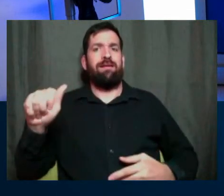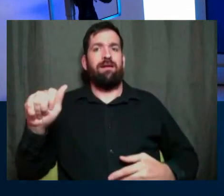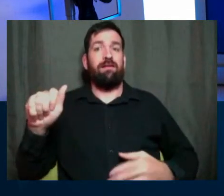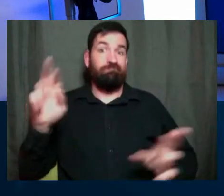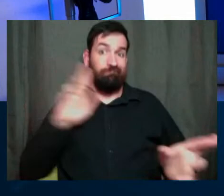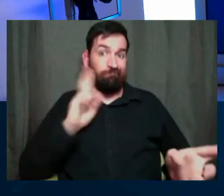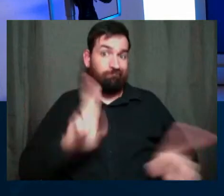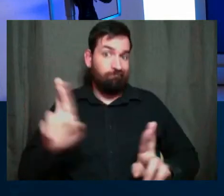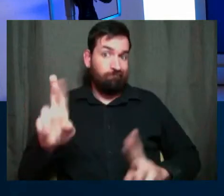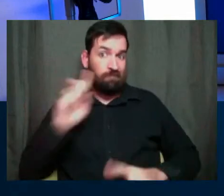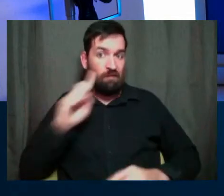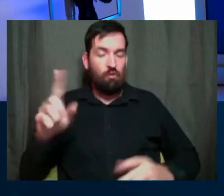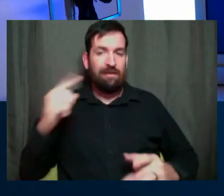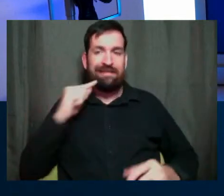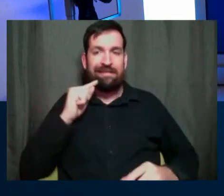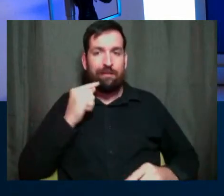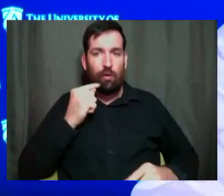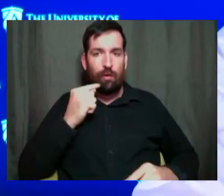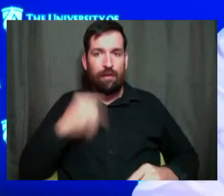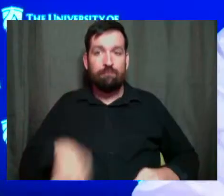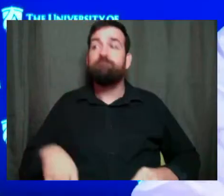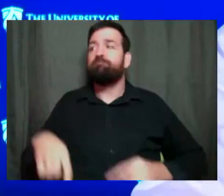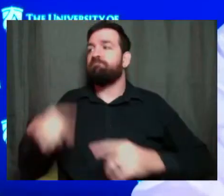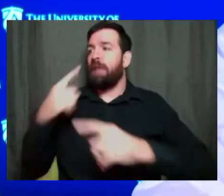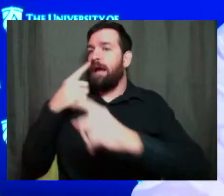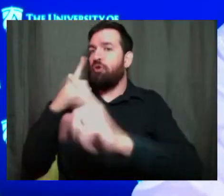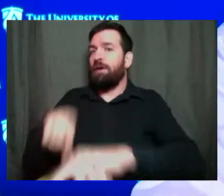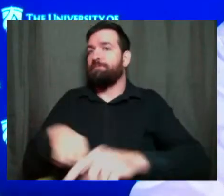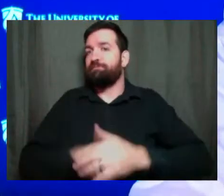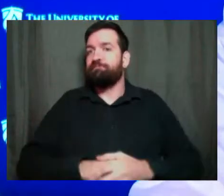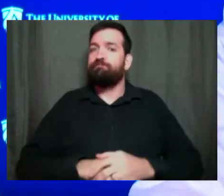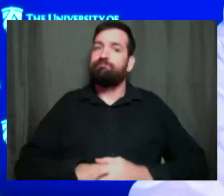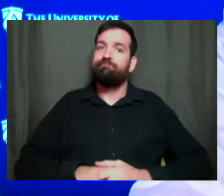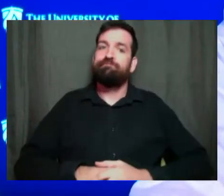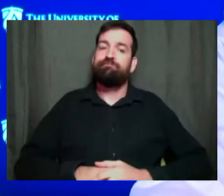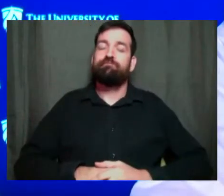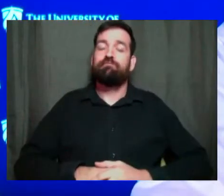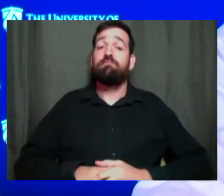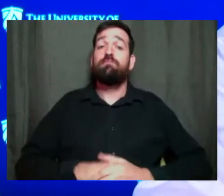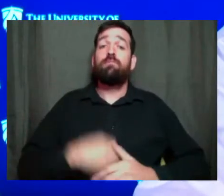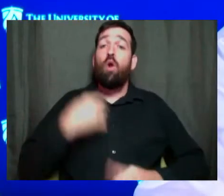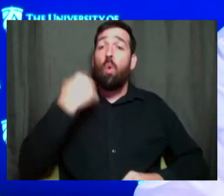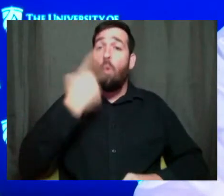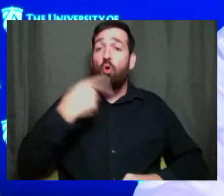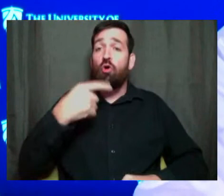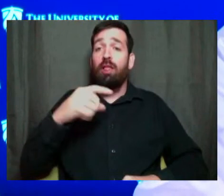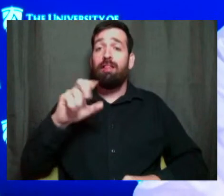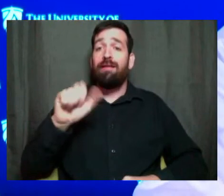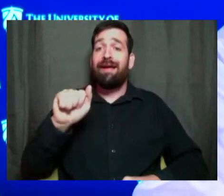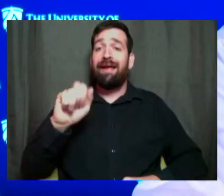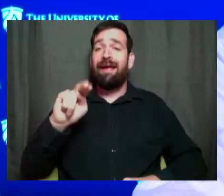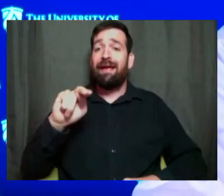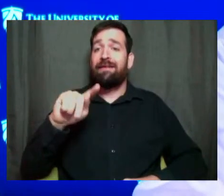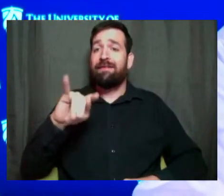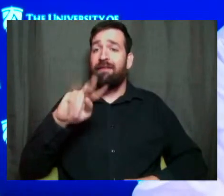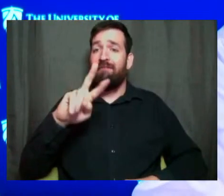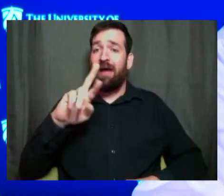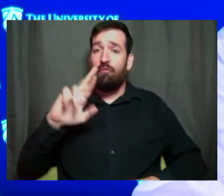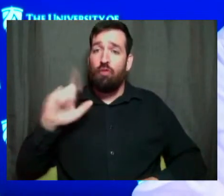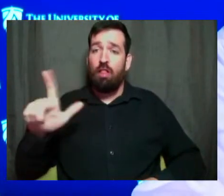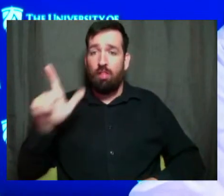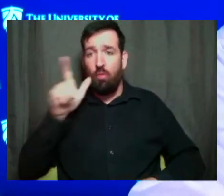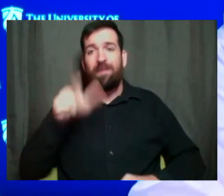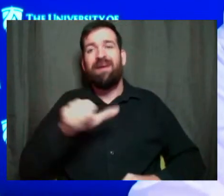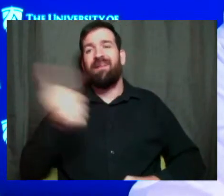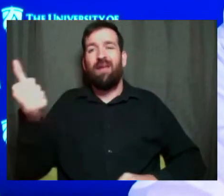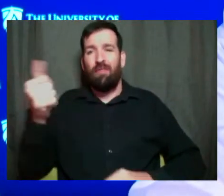front. So I would agree with that. I mean, I think the oral antivirals are going to be just another arrow in the quiver. But, you